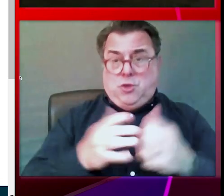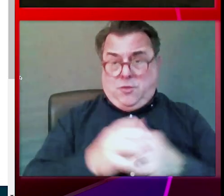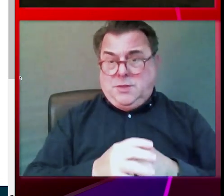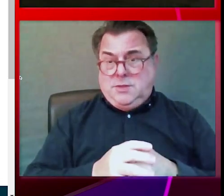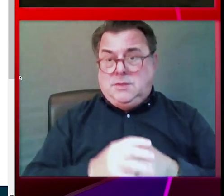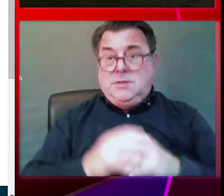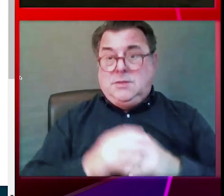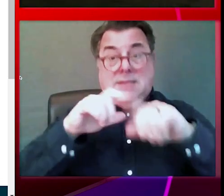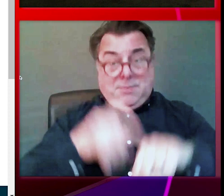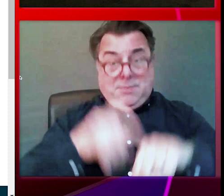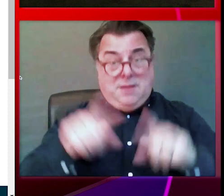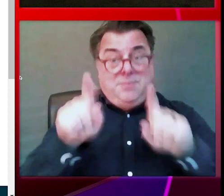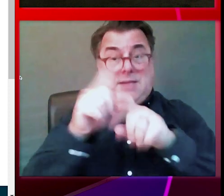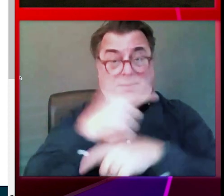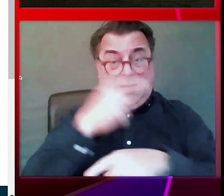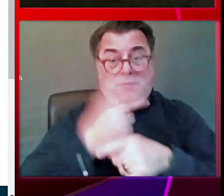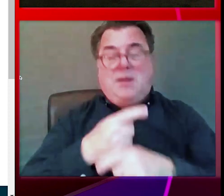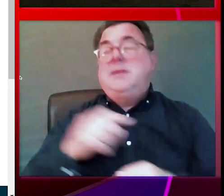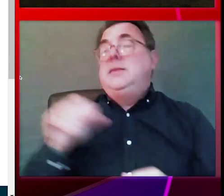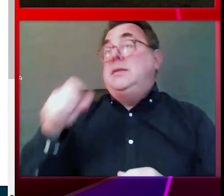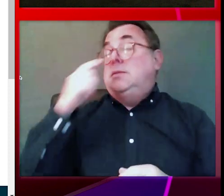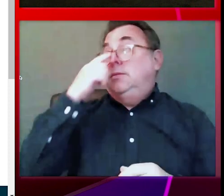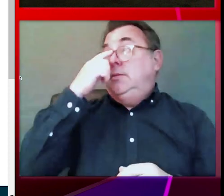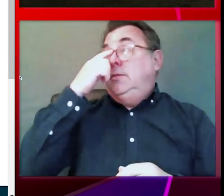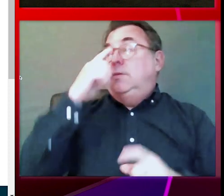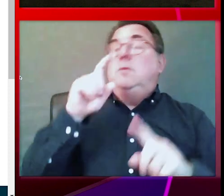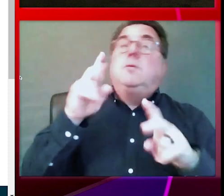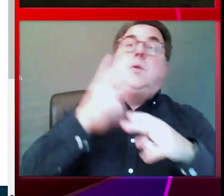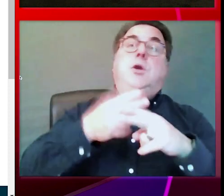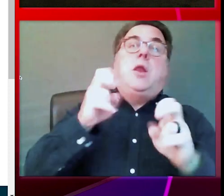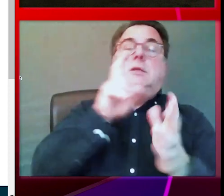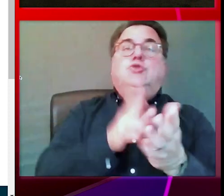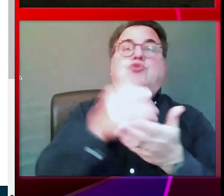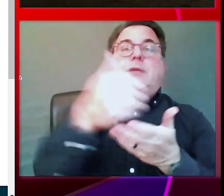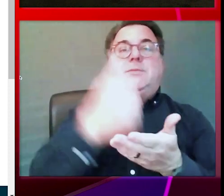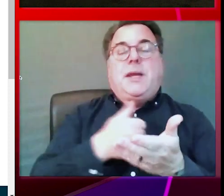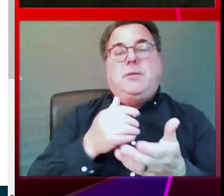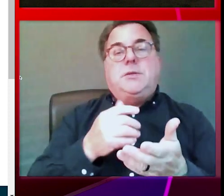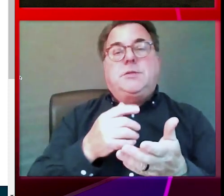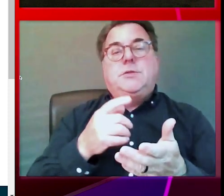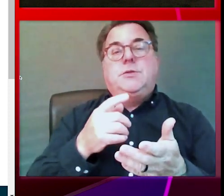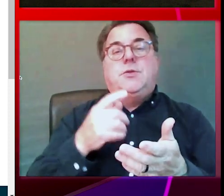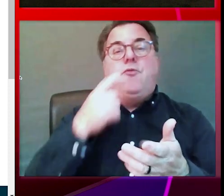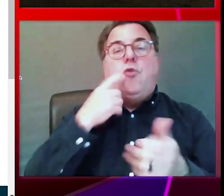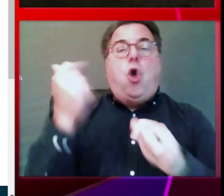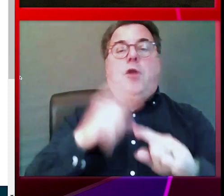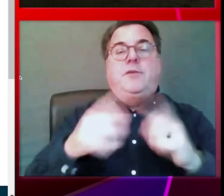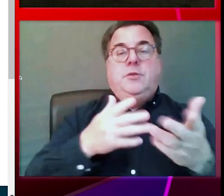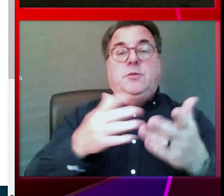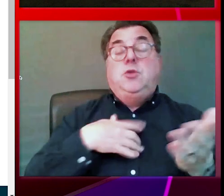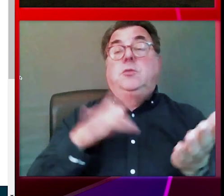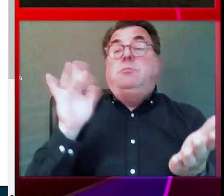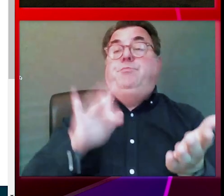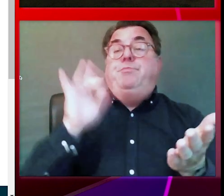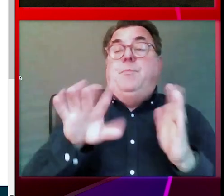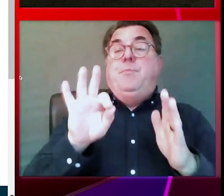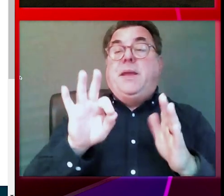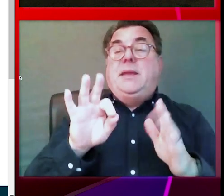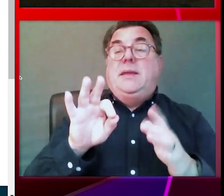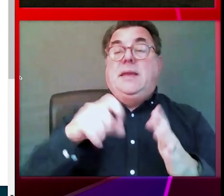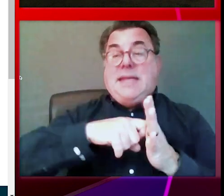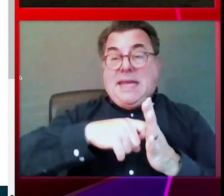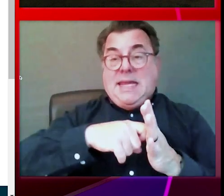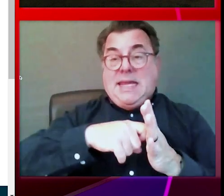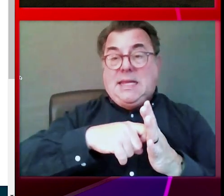day. So we call this transparent to your services. All you need to do is pick an XKS key, and then you'll